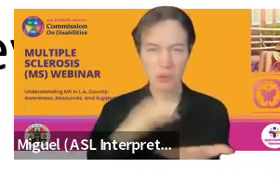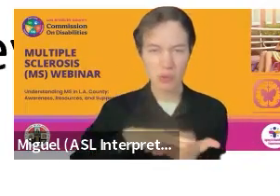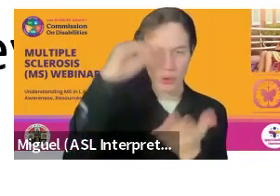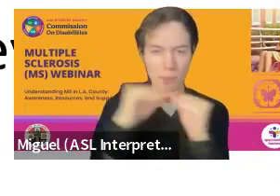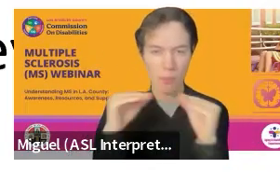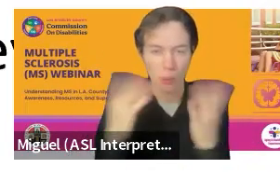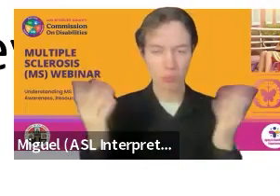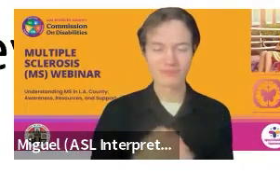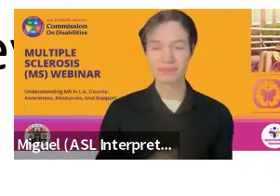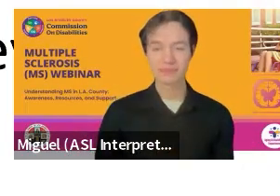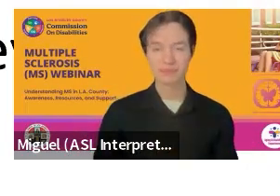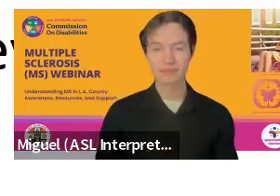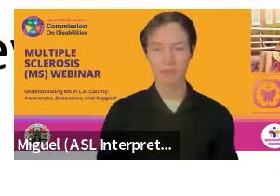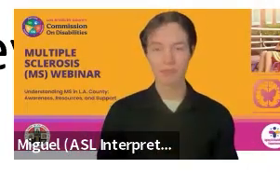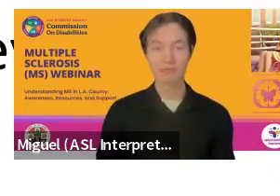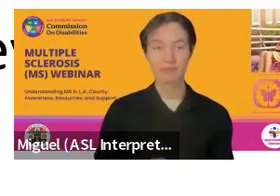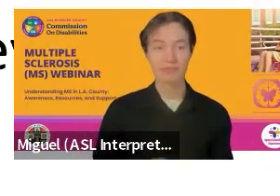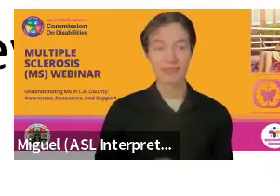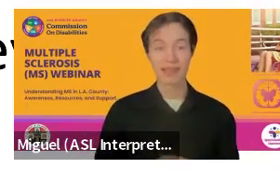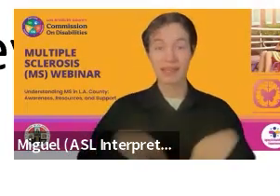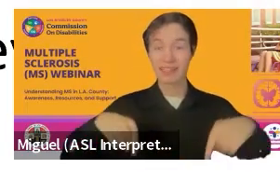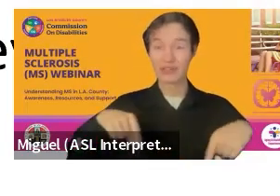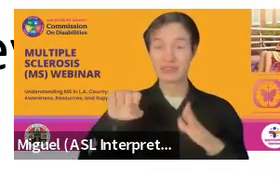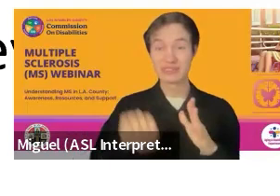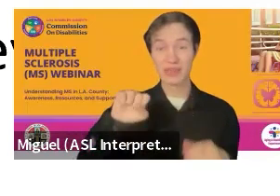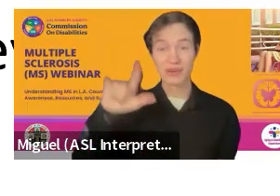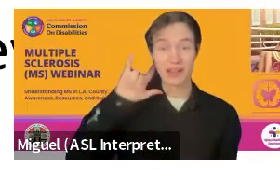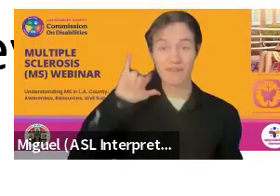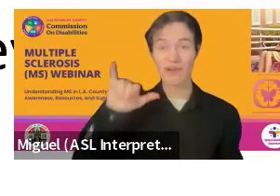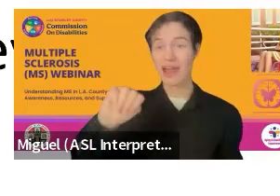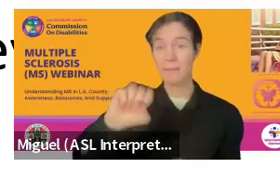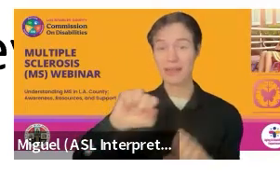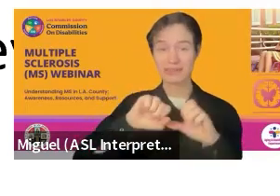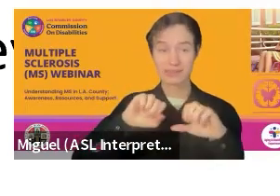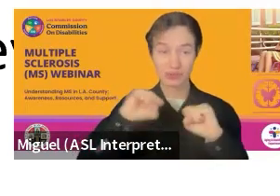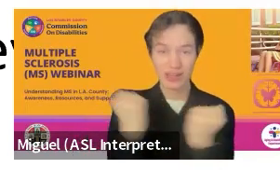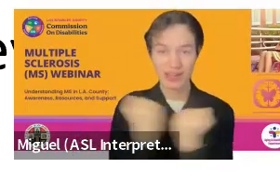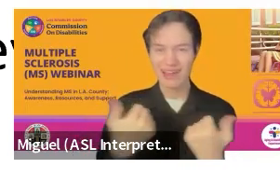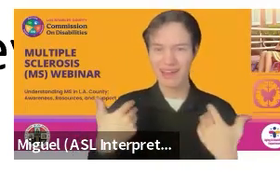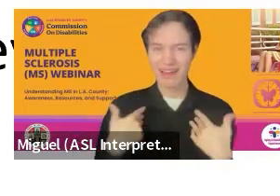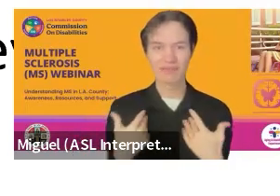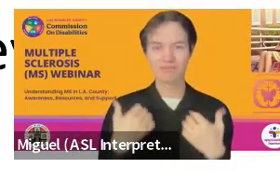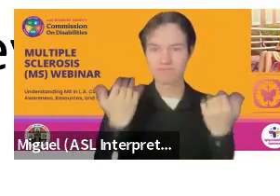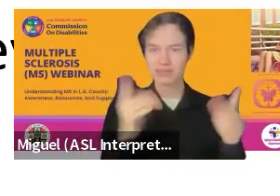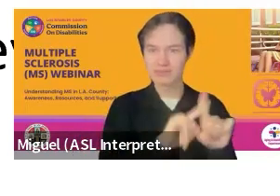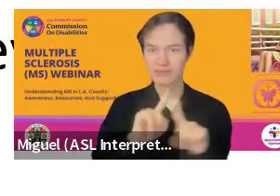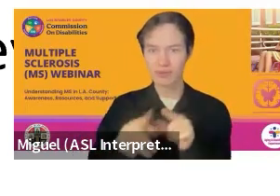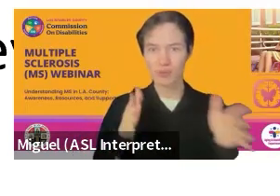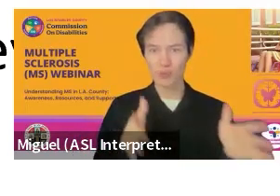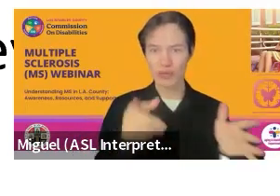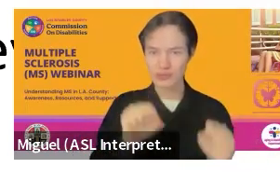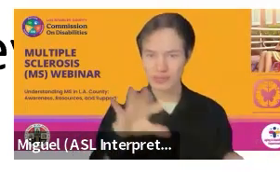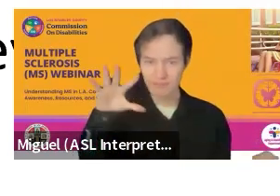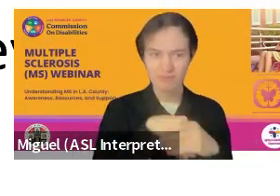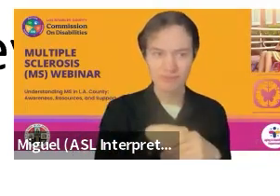please. So the MS Society here in Southern California has lots of ways that people can get involved to make connection and